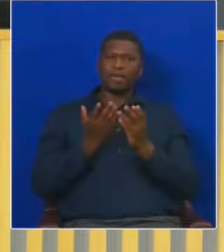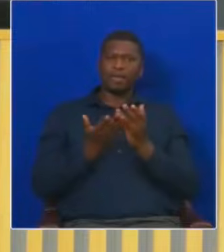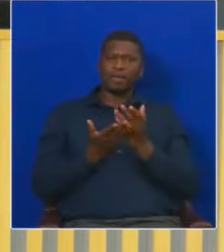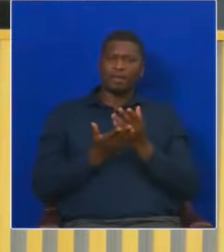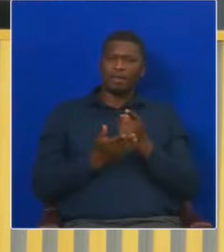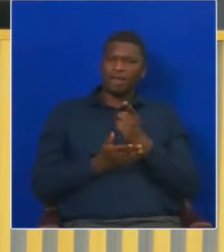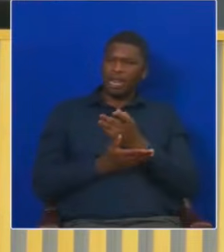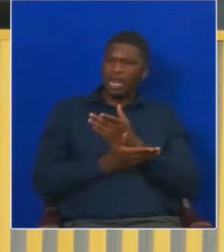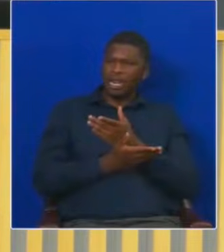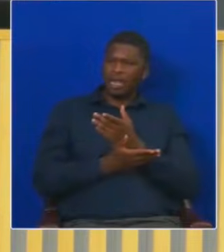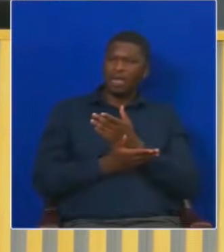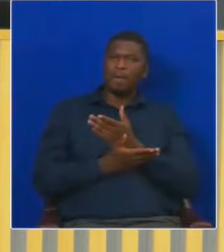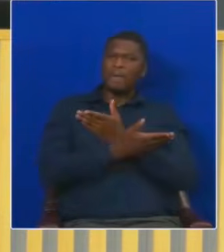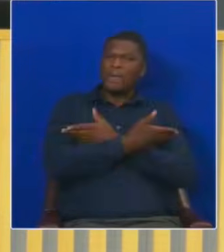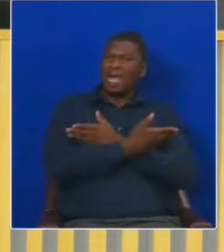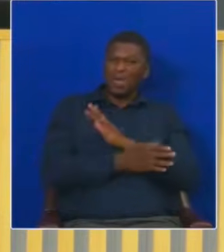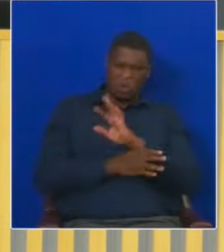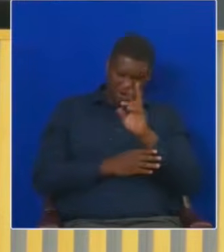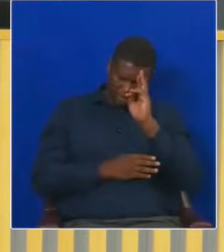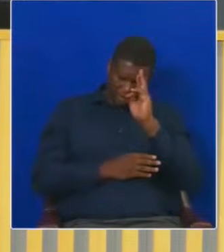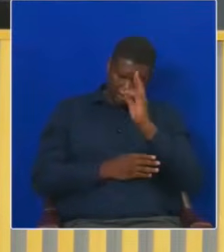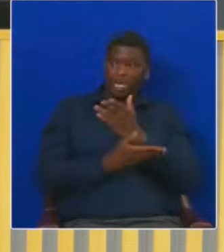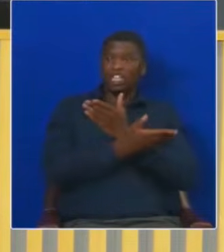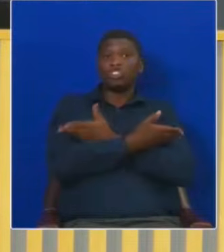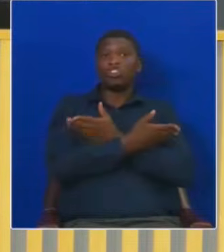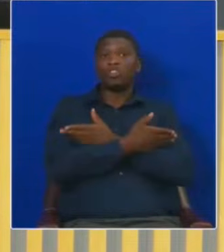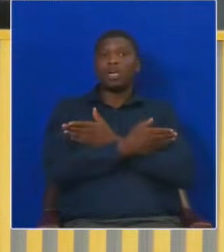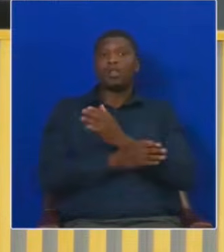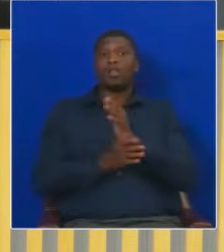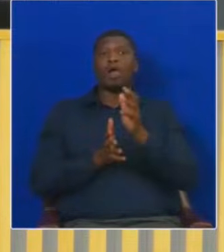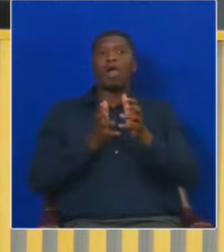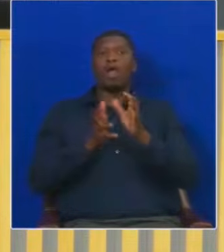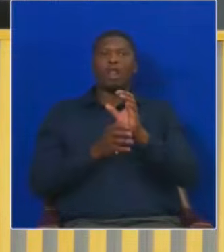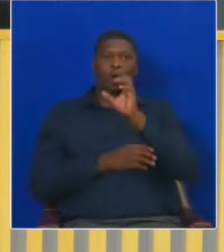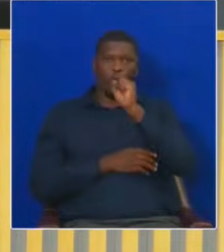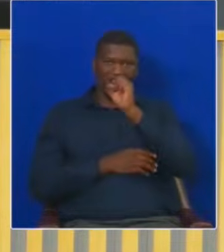the t-shirt was orange in color.